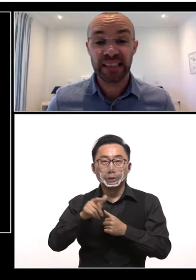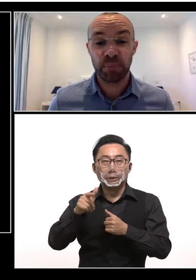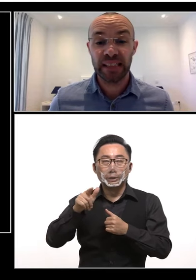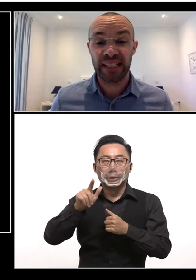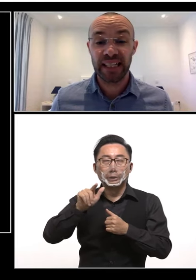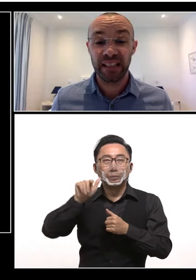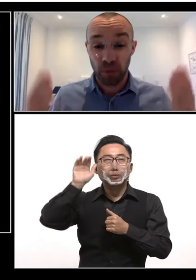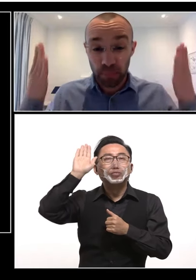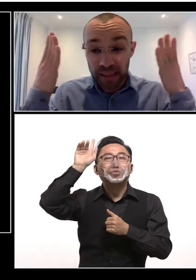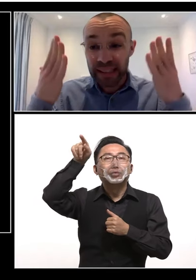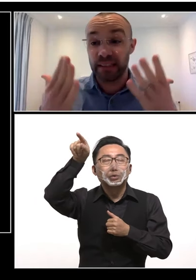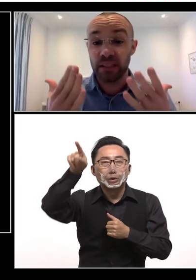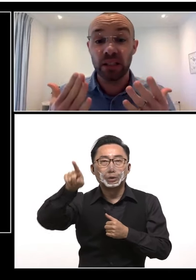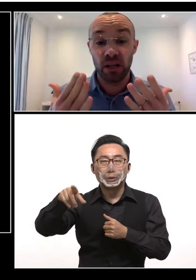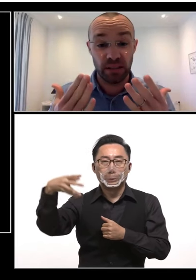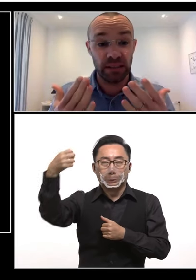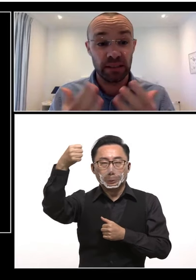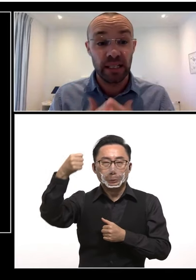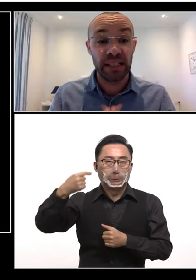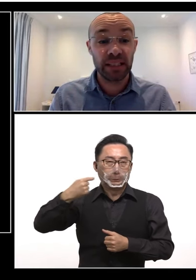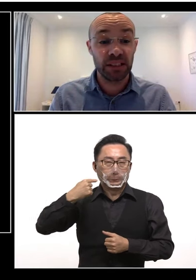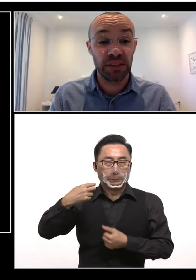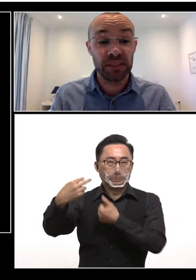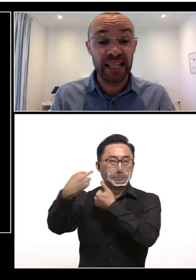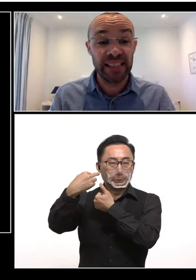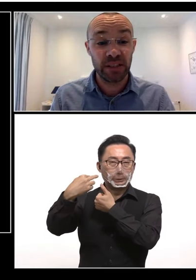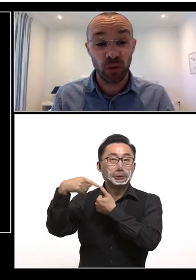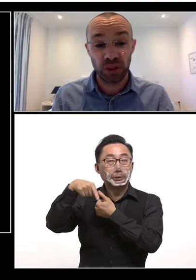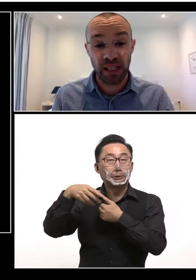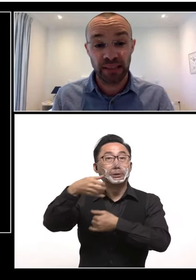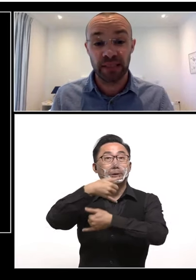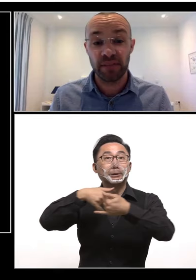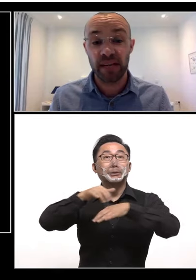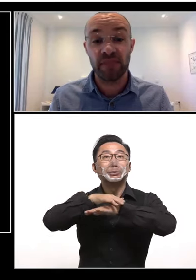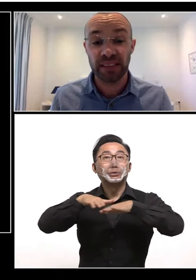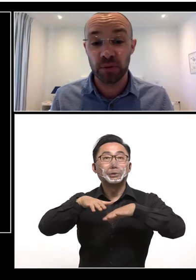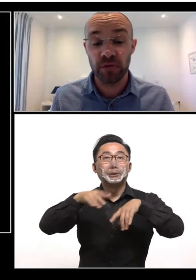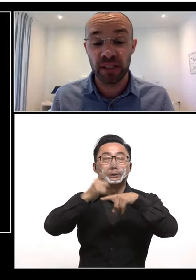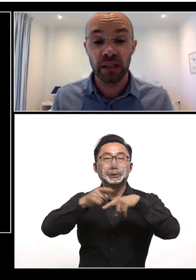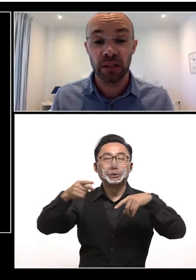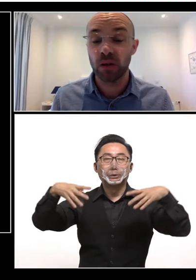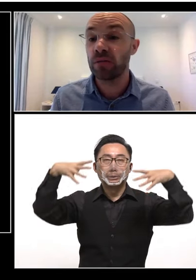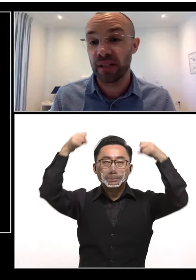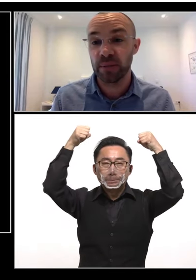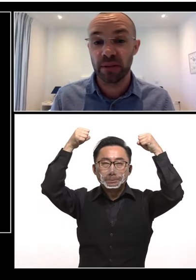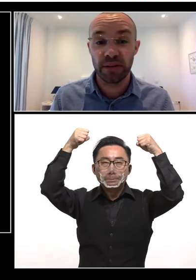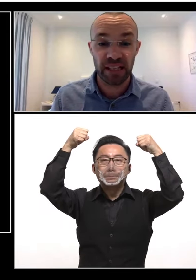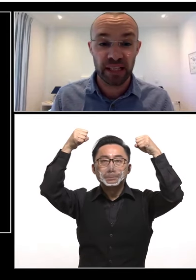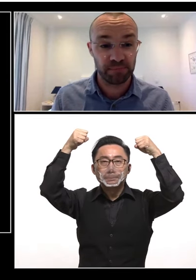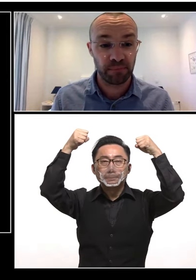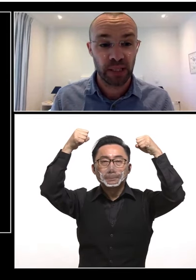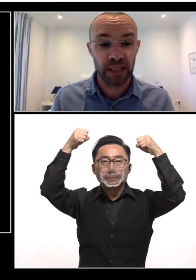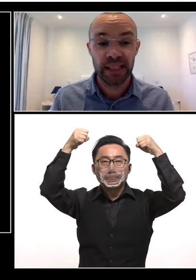takes place in complete darkness, and the actors use LED torchlight to convey a fast-moving, non-verbal